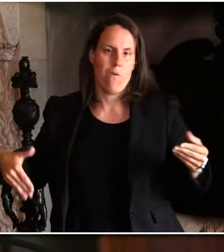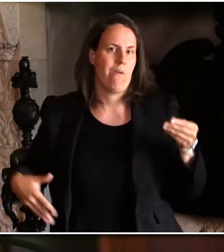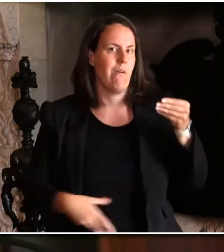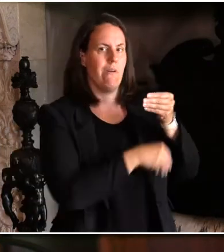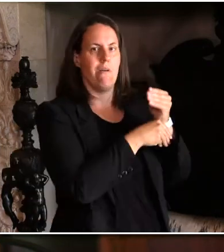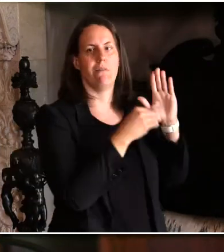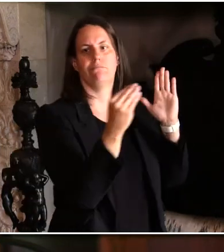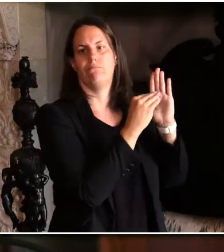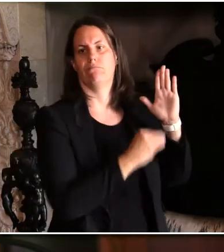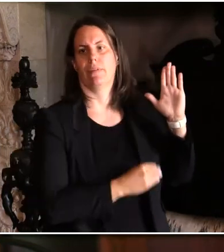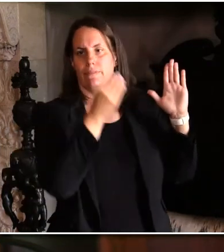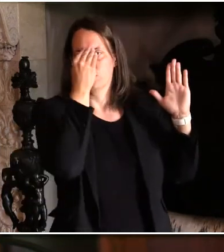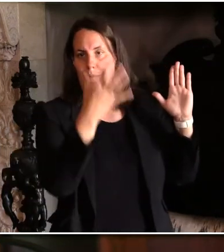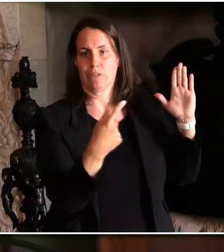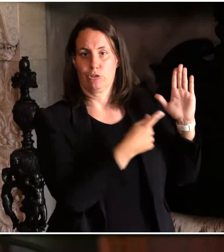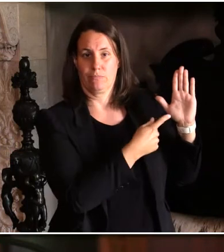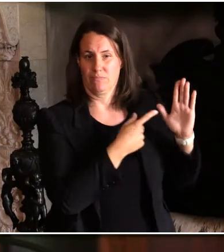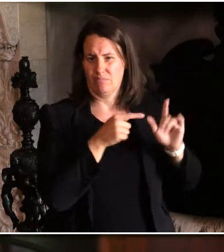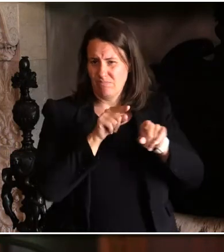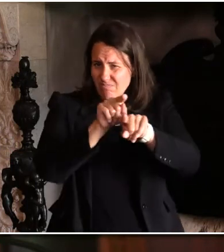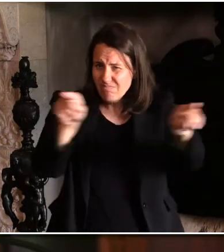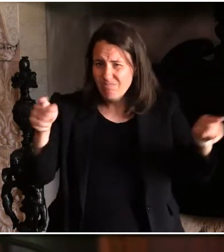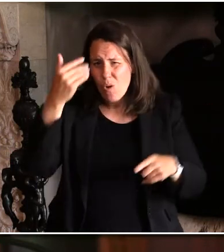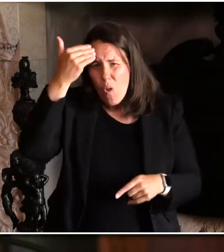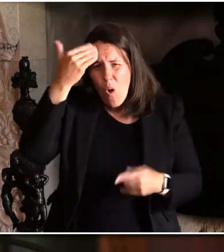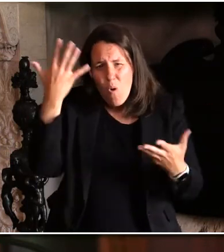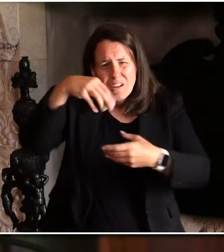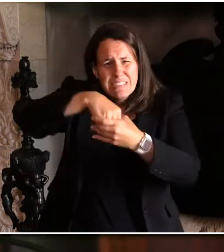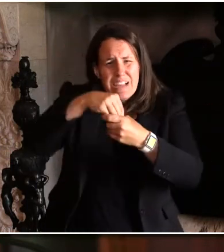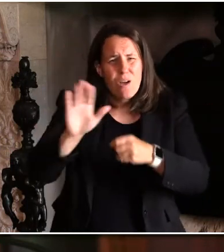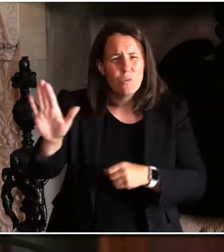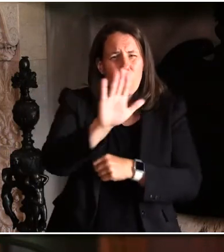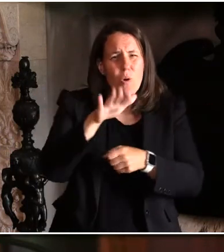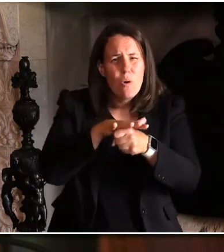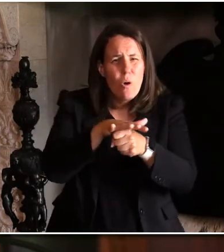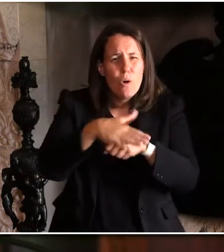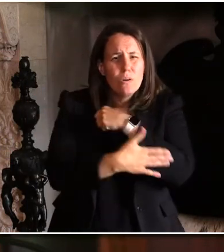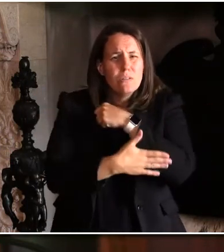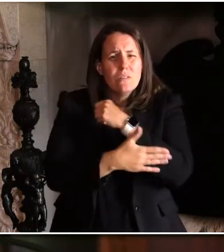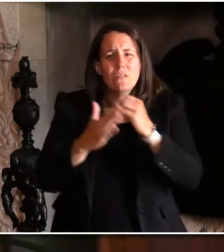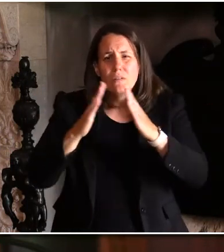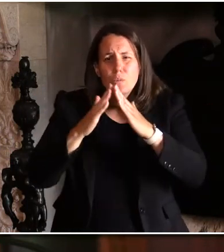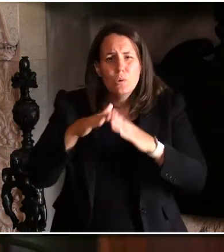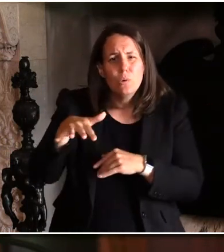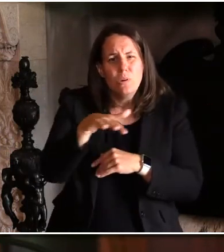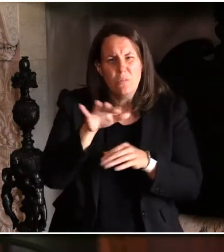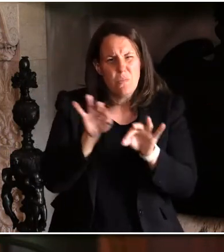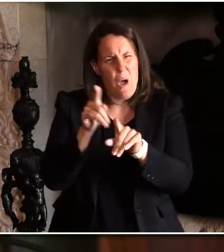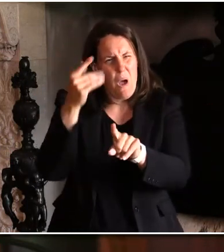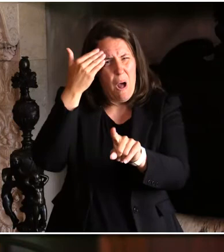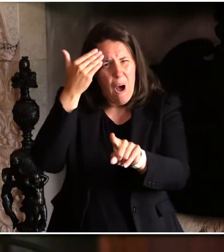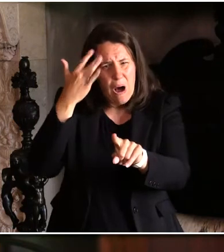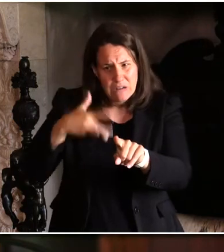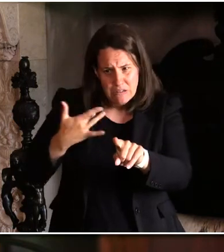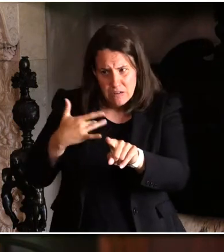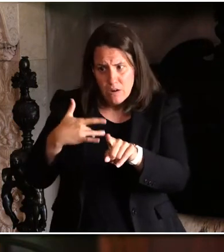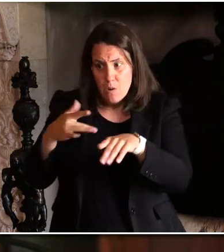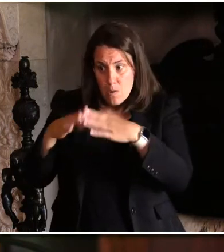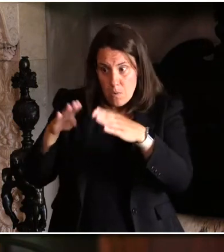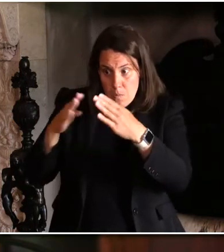really important piece of information to help them make those decisions, coupled with what is our bed capacity in this